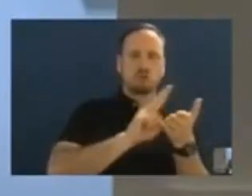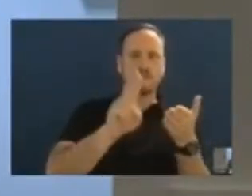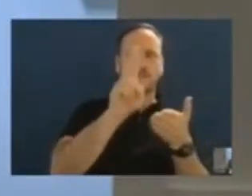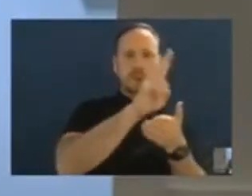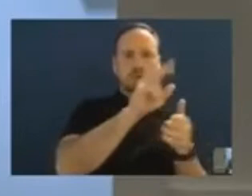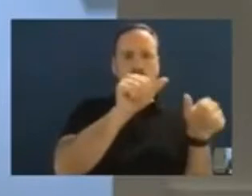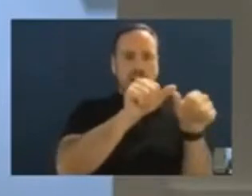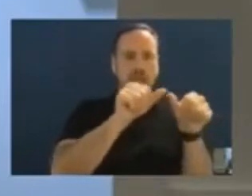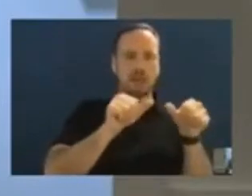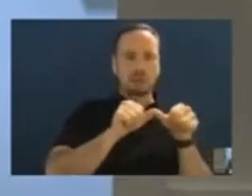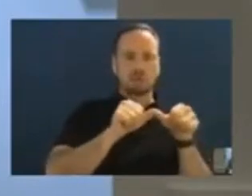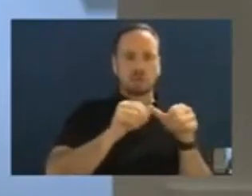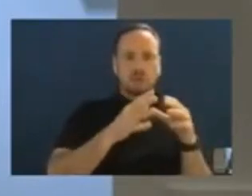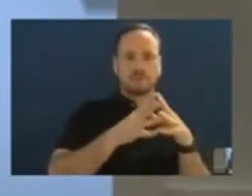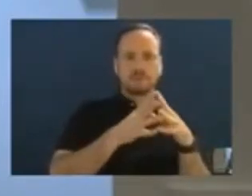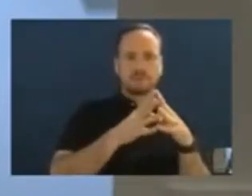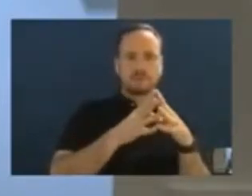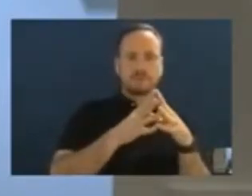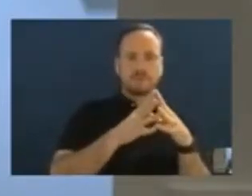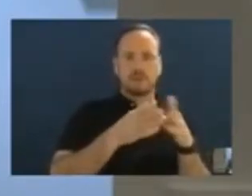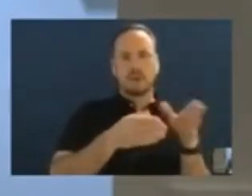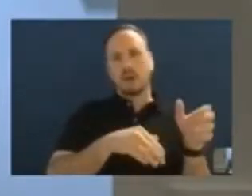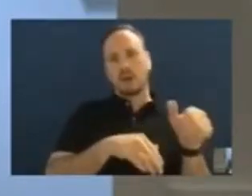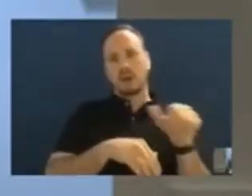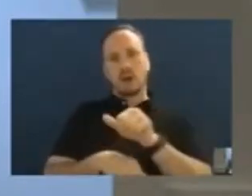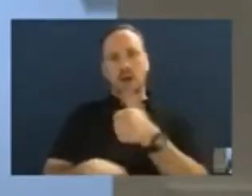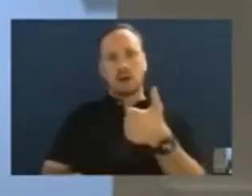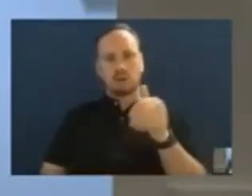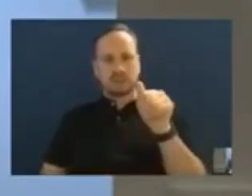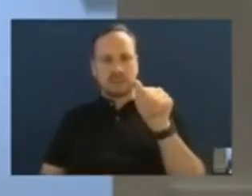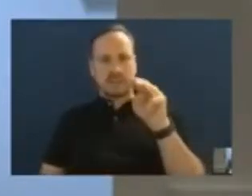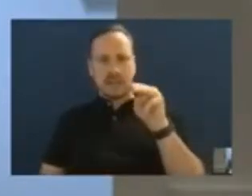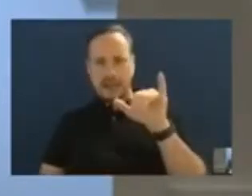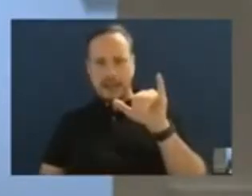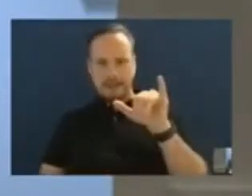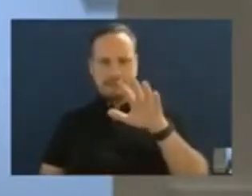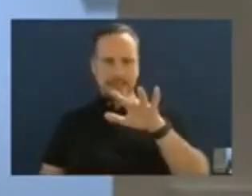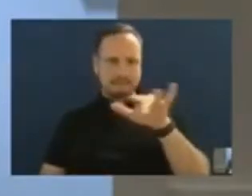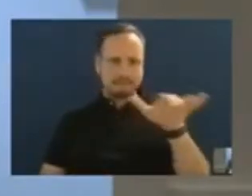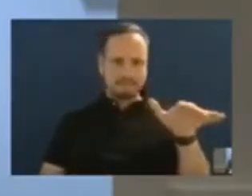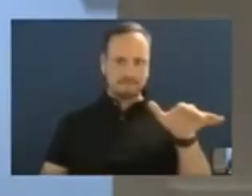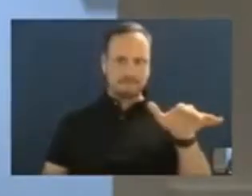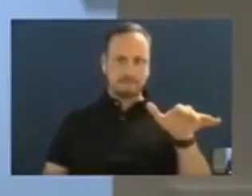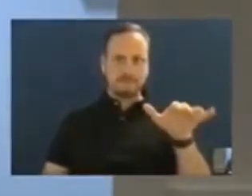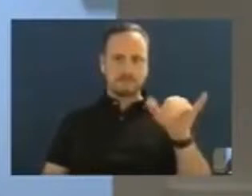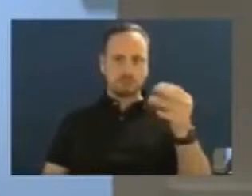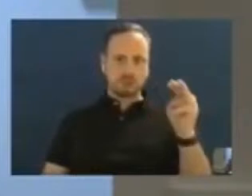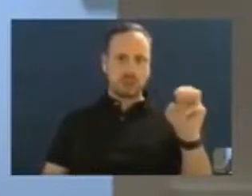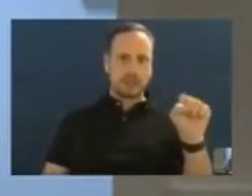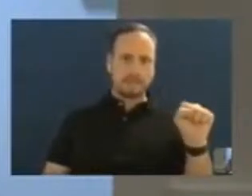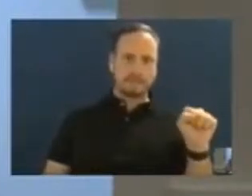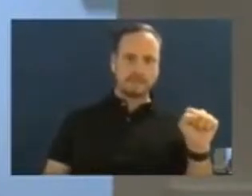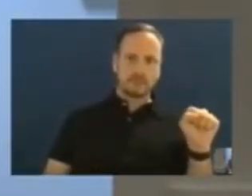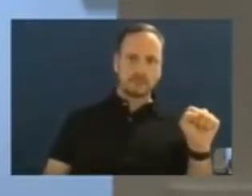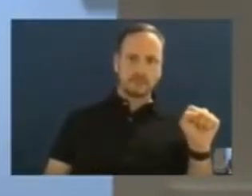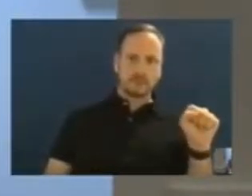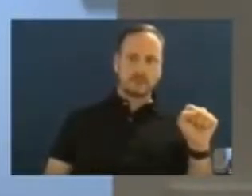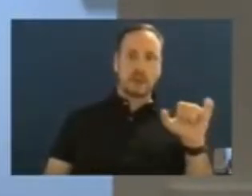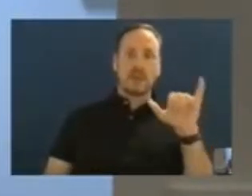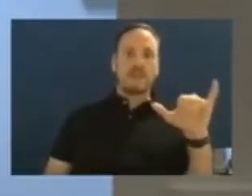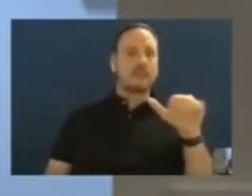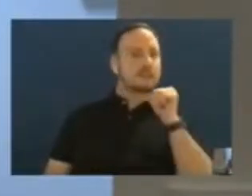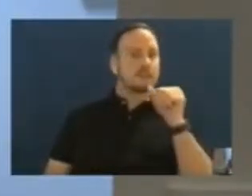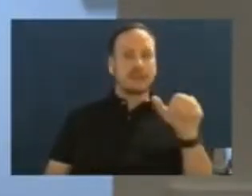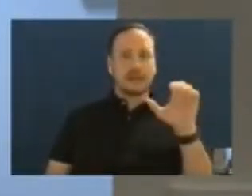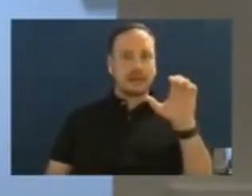other one is? Amy James. Thank you, sir. Thank you very much, Amy James. And that's not a CMS site, but it